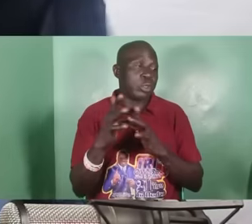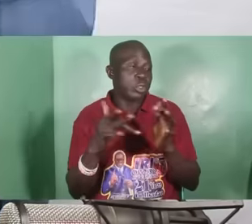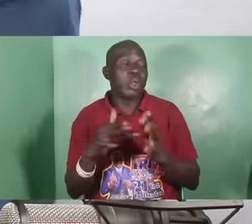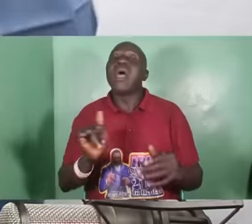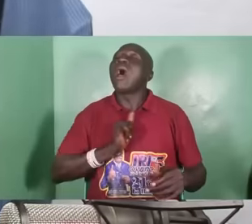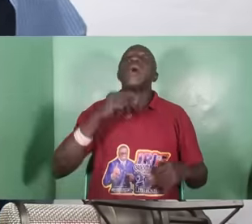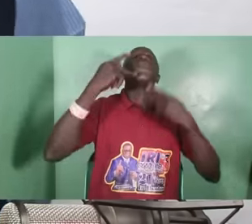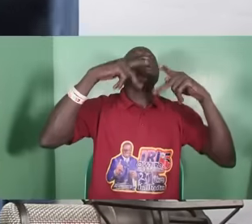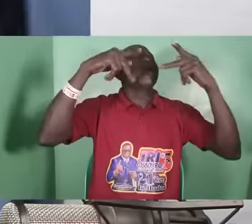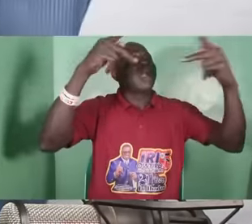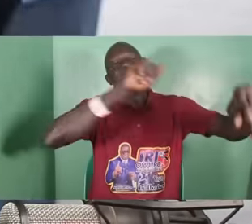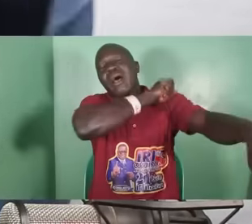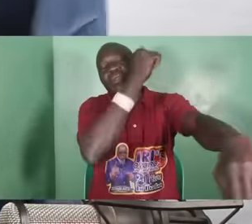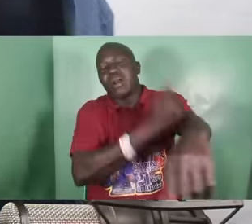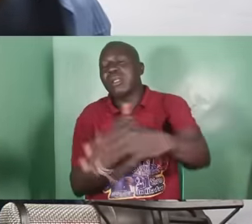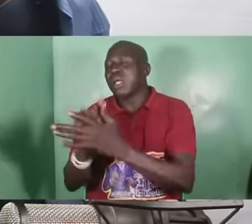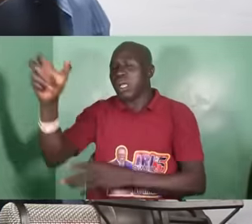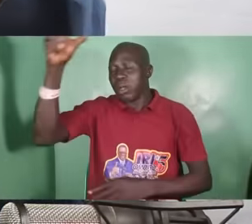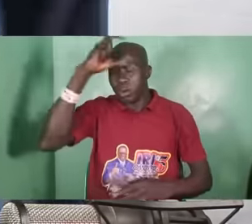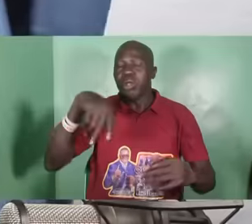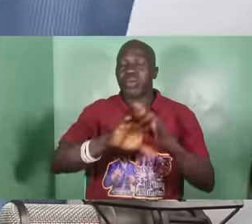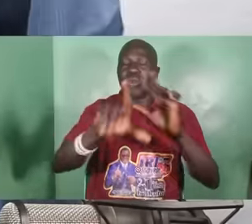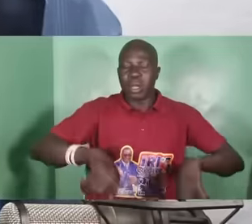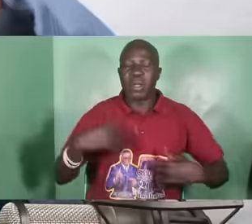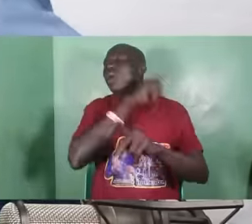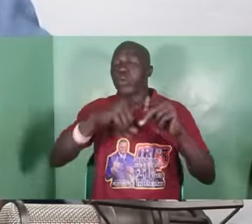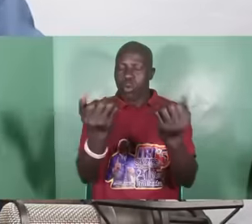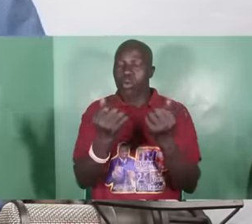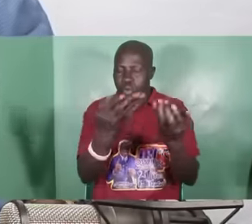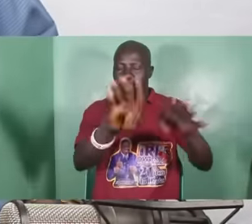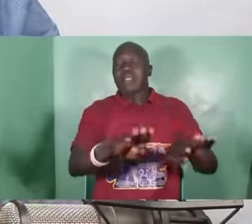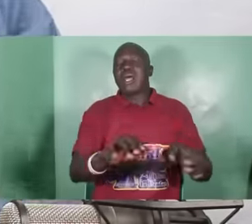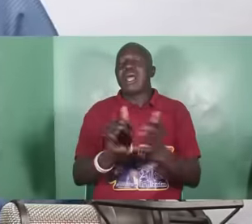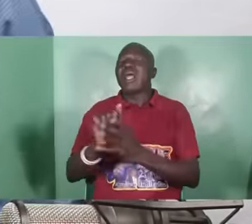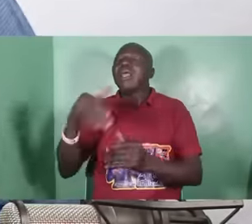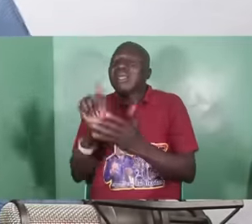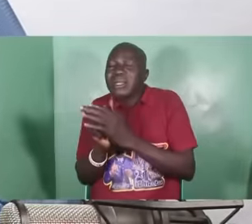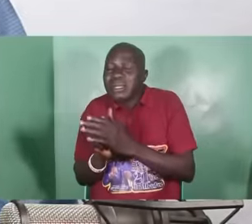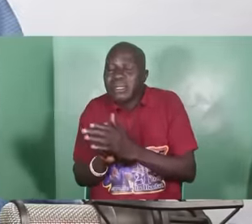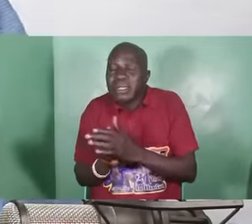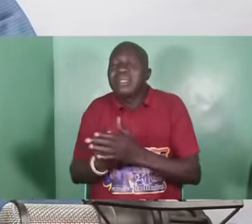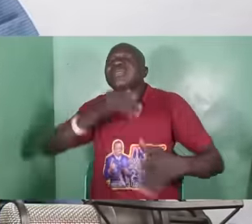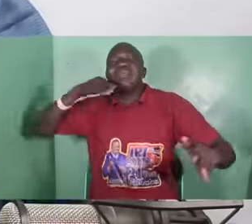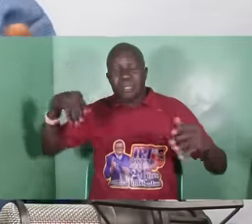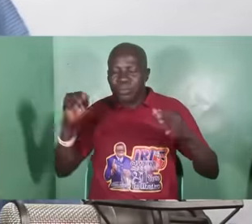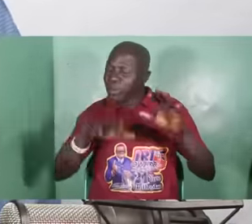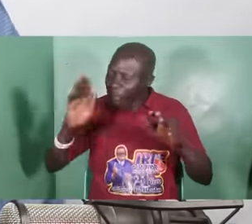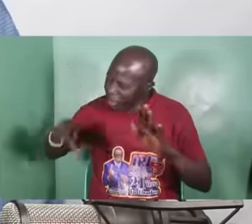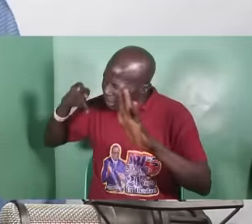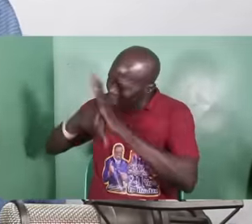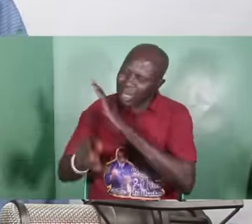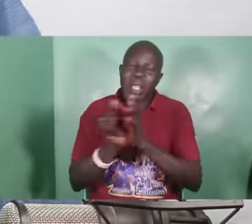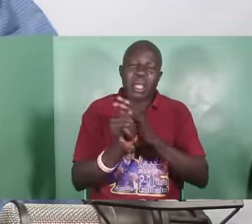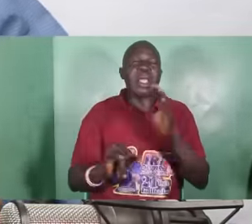name of Jesus. I authorize the Herod of your life. In the name of Jesus. Amen. Would die. In the name of